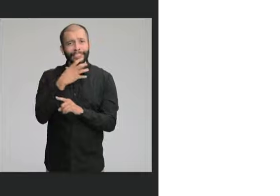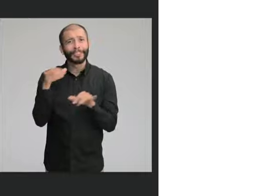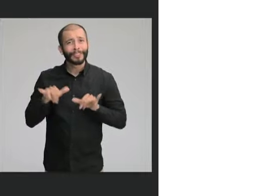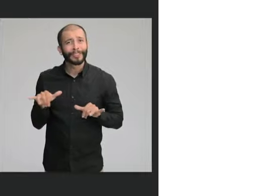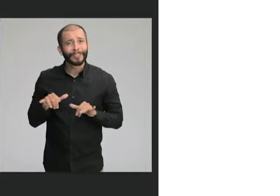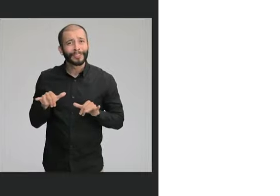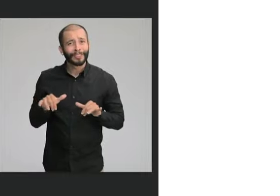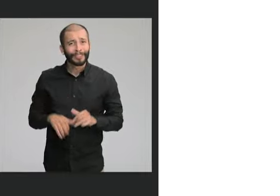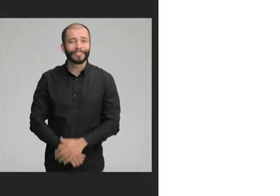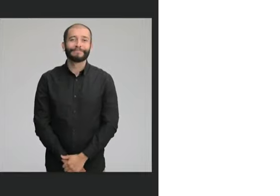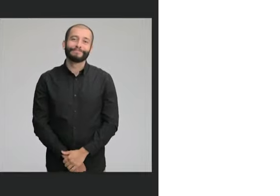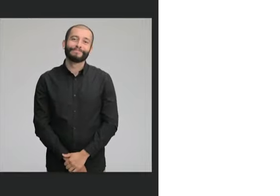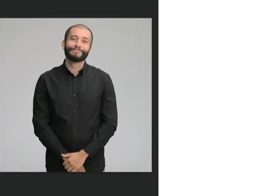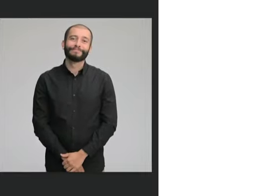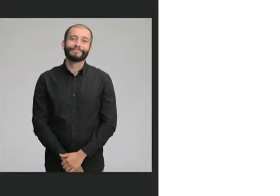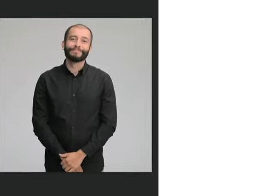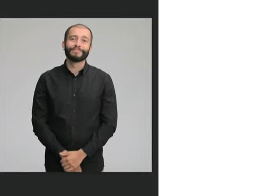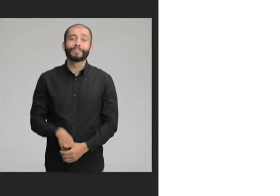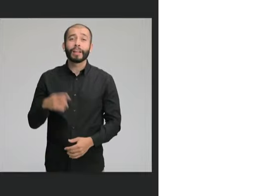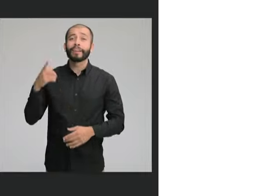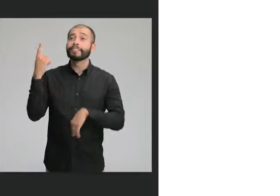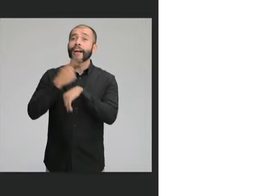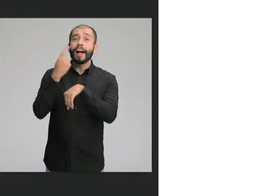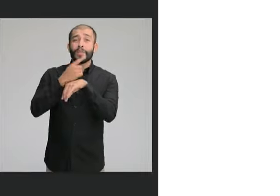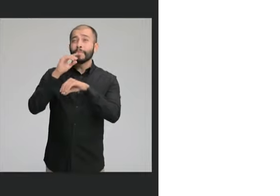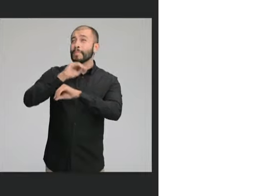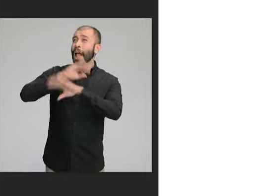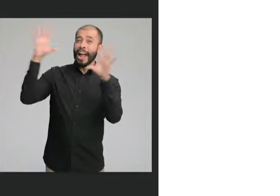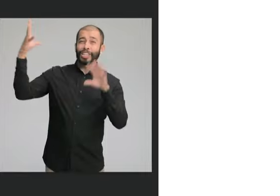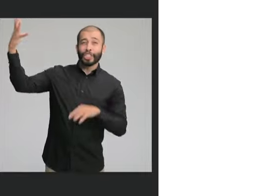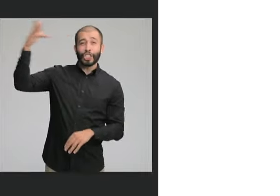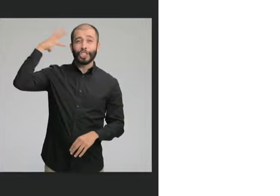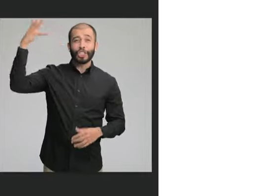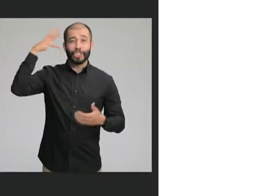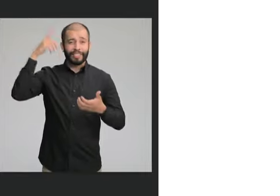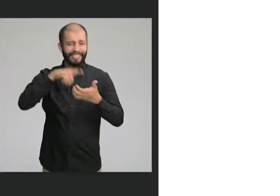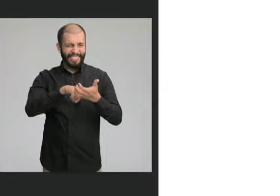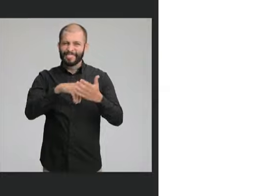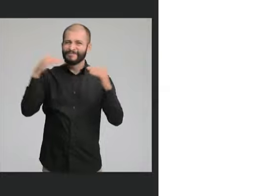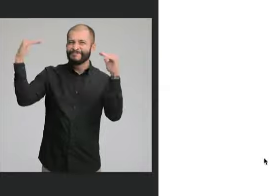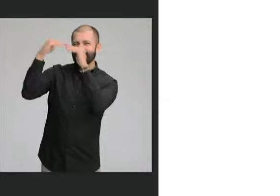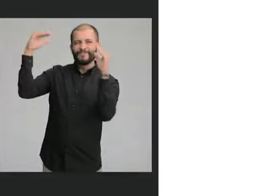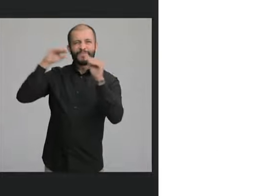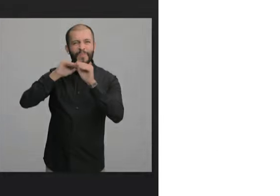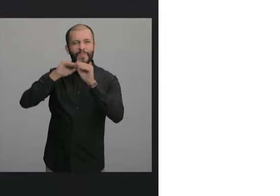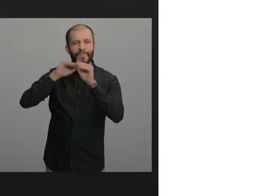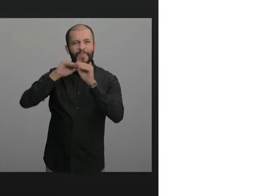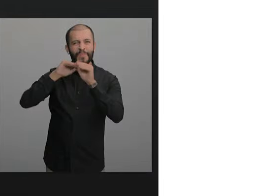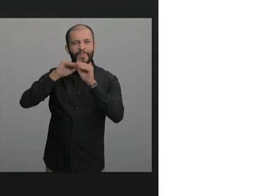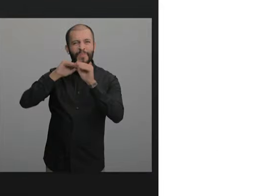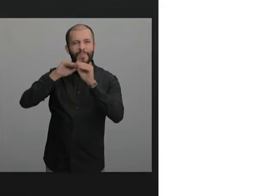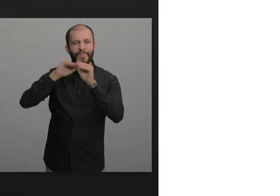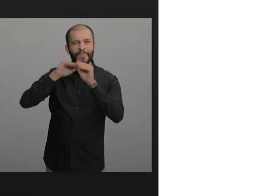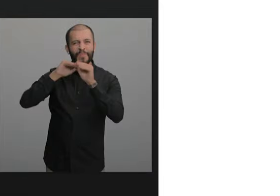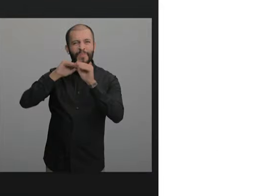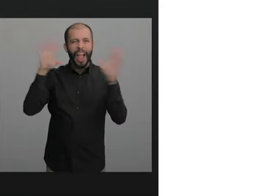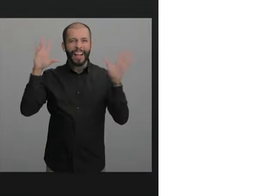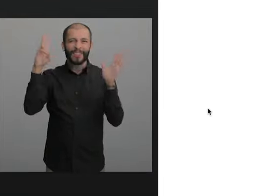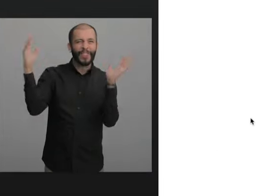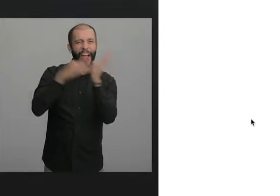your iPhone. And for those bright, sunny days, iPhone can now push brightness even higher for a peak of 2,000 nits. Okay,